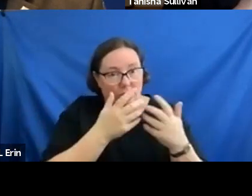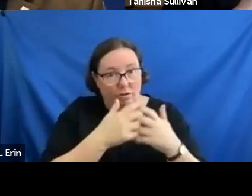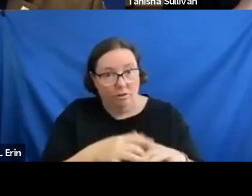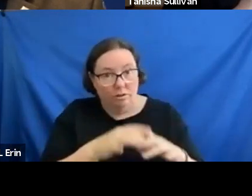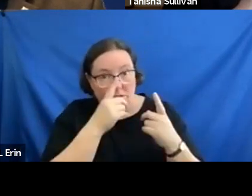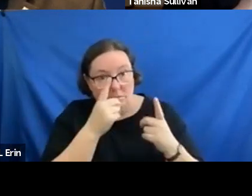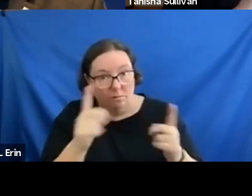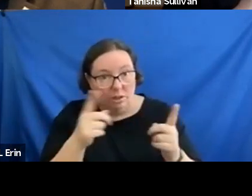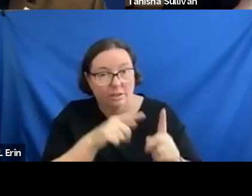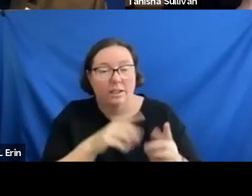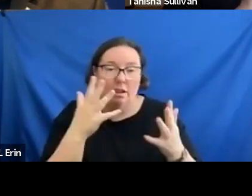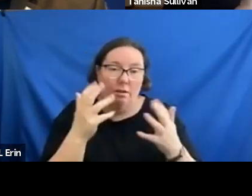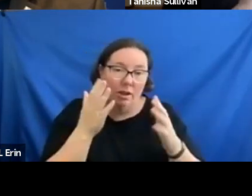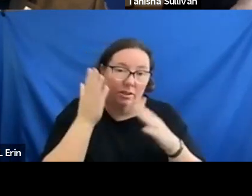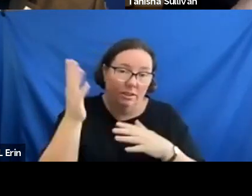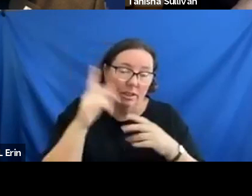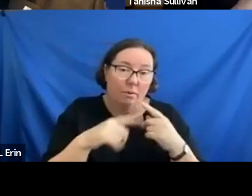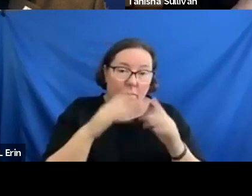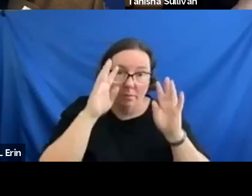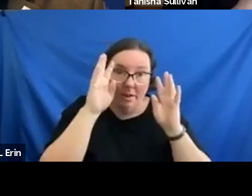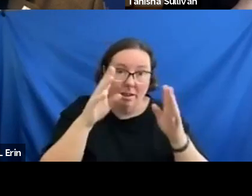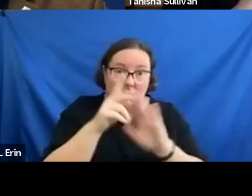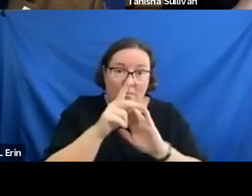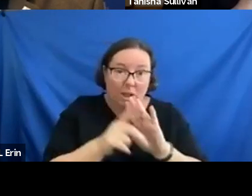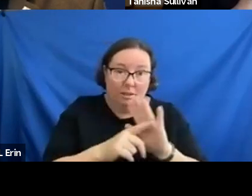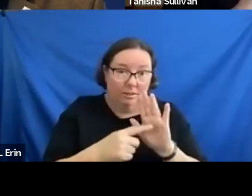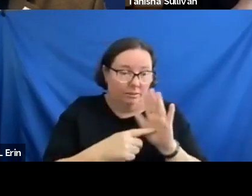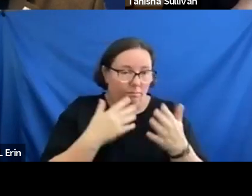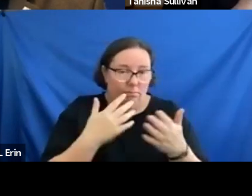And I would like to suggest that when we come up with a policy,